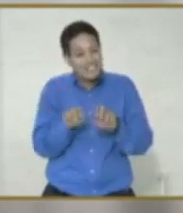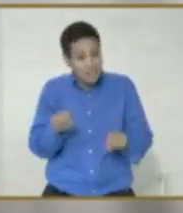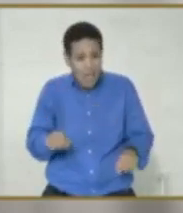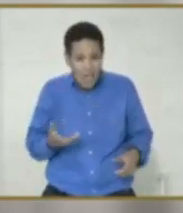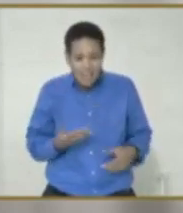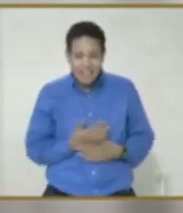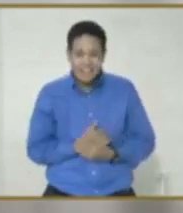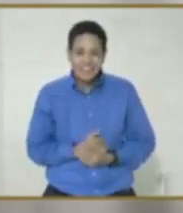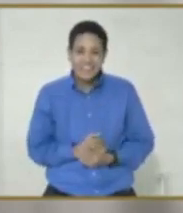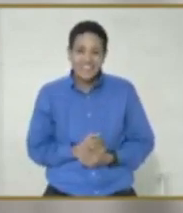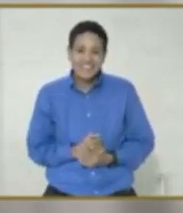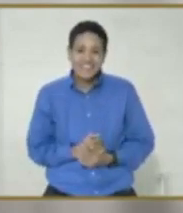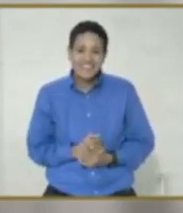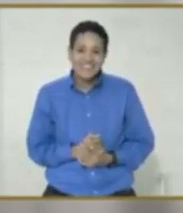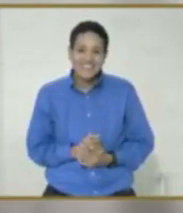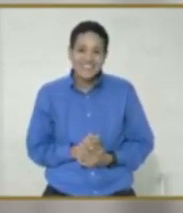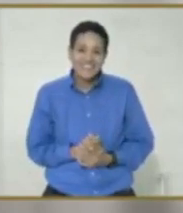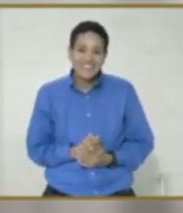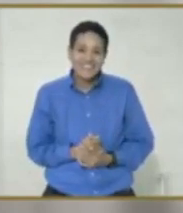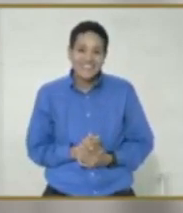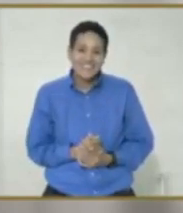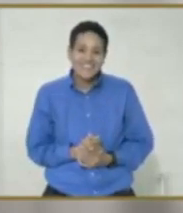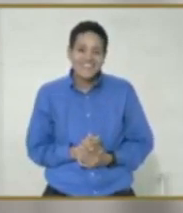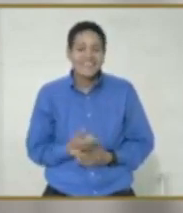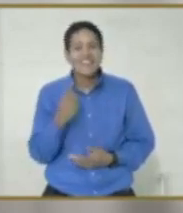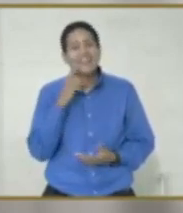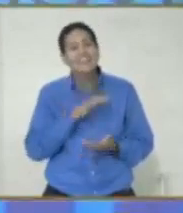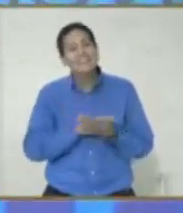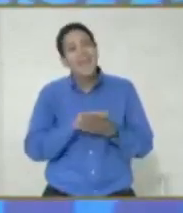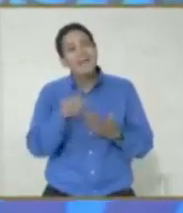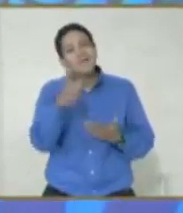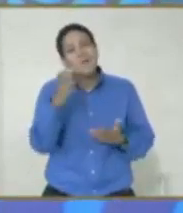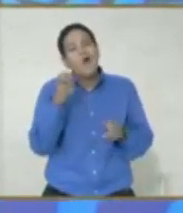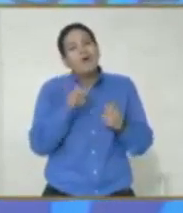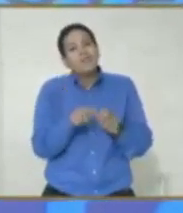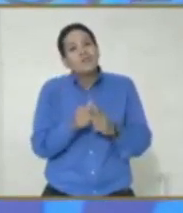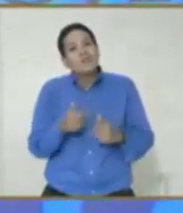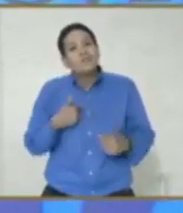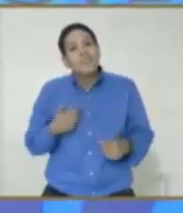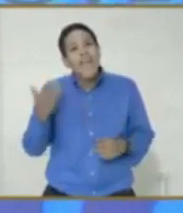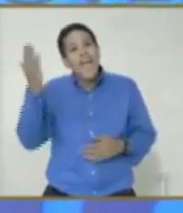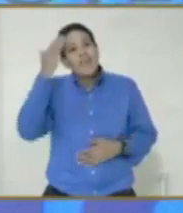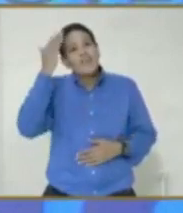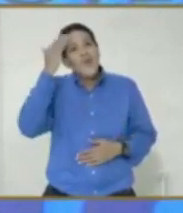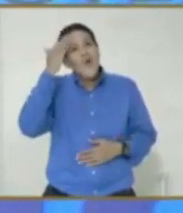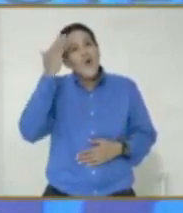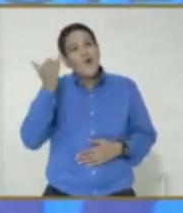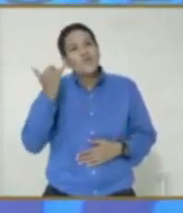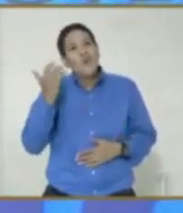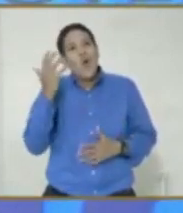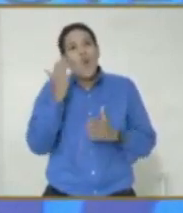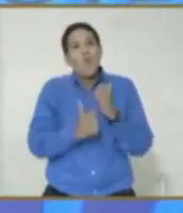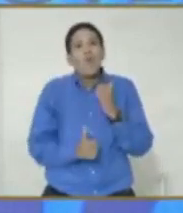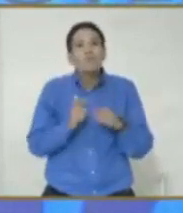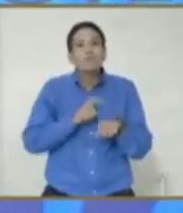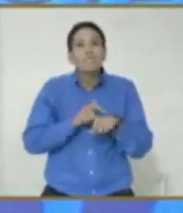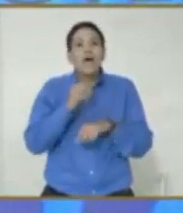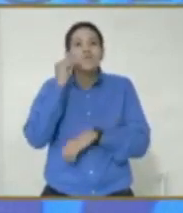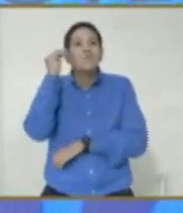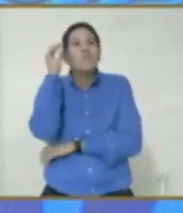That is so gracious of you. I know it is tough at this time to be